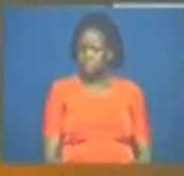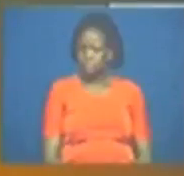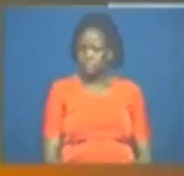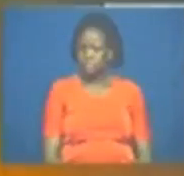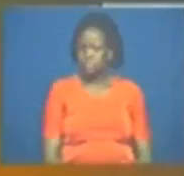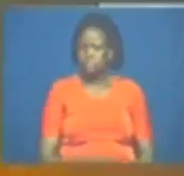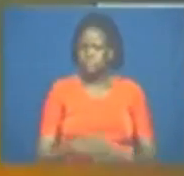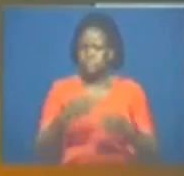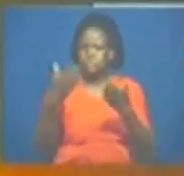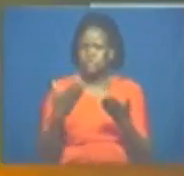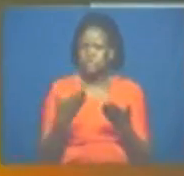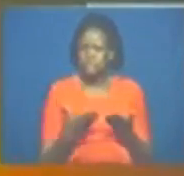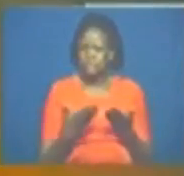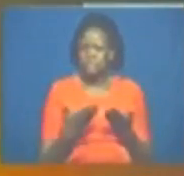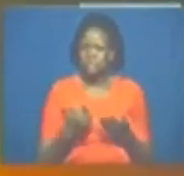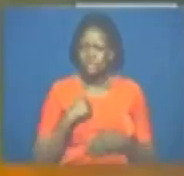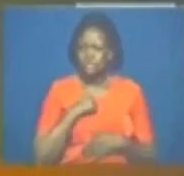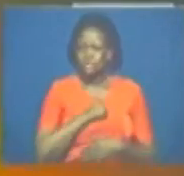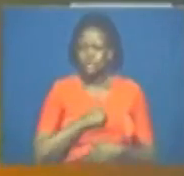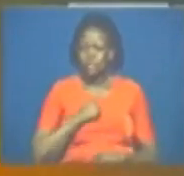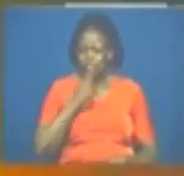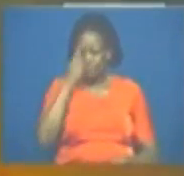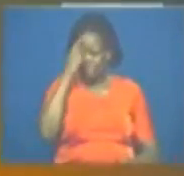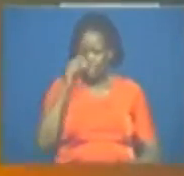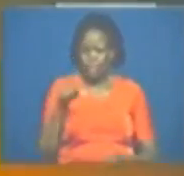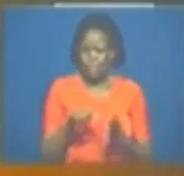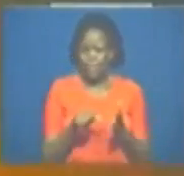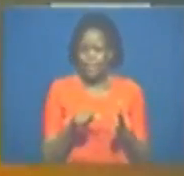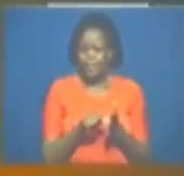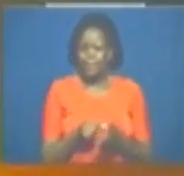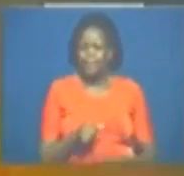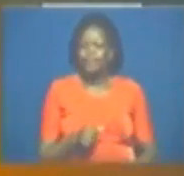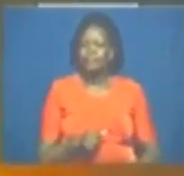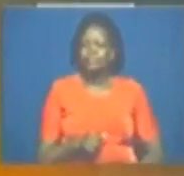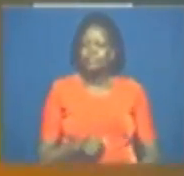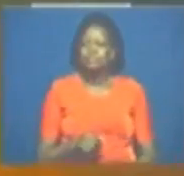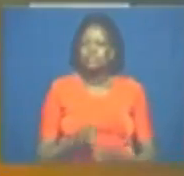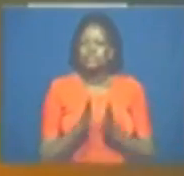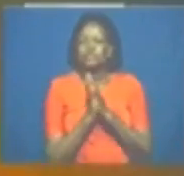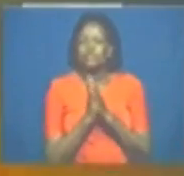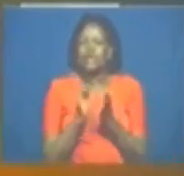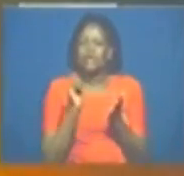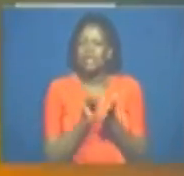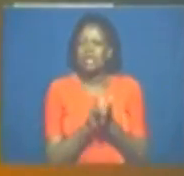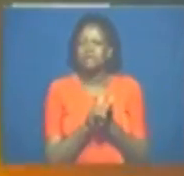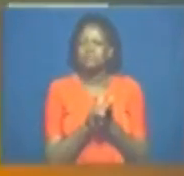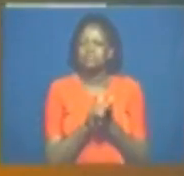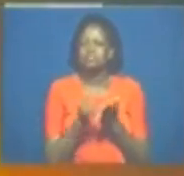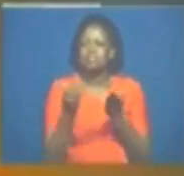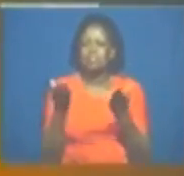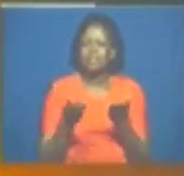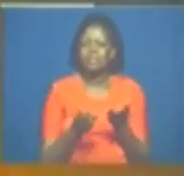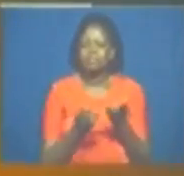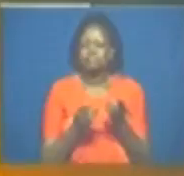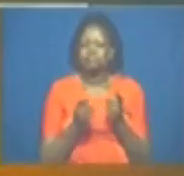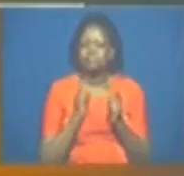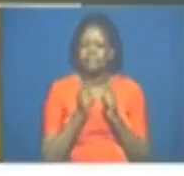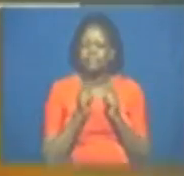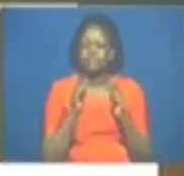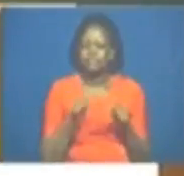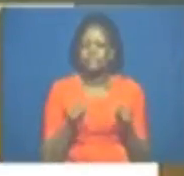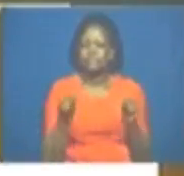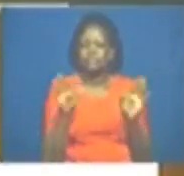Welcome back. We also apologize for that technical hitch. And now to a story that will now usher the interview tonight. The Senate